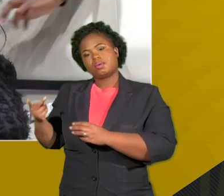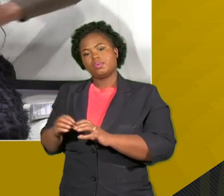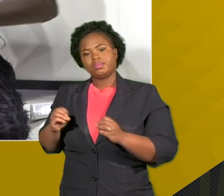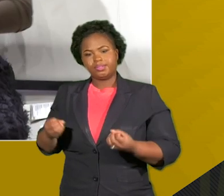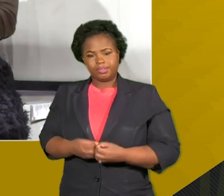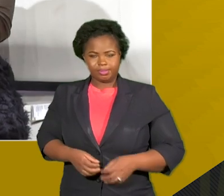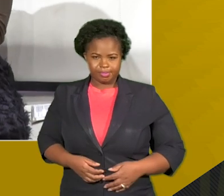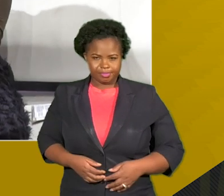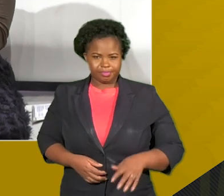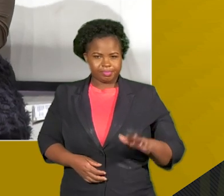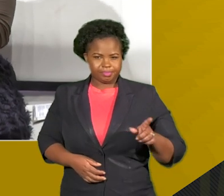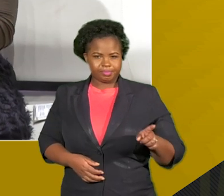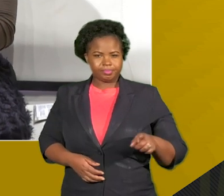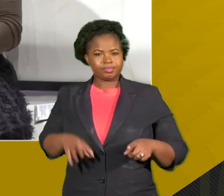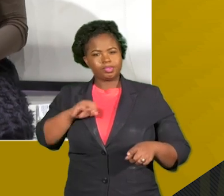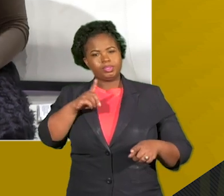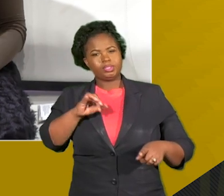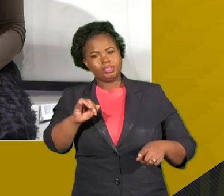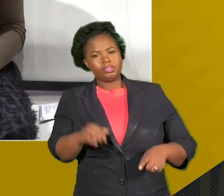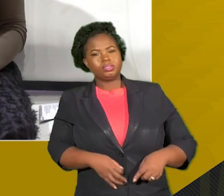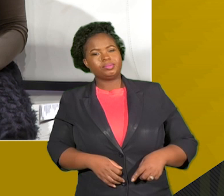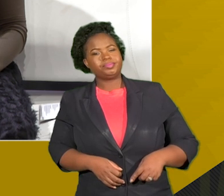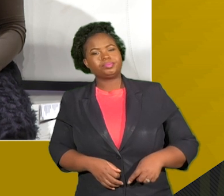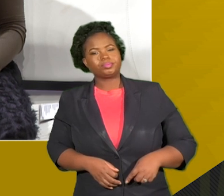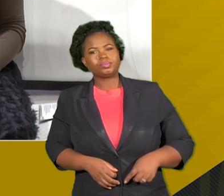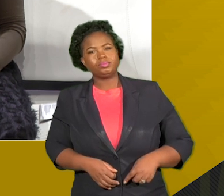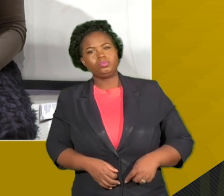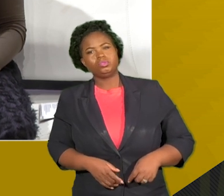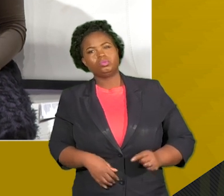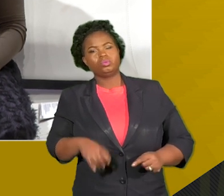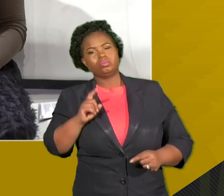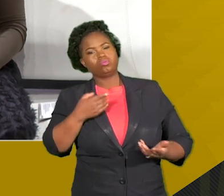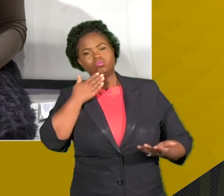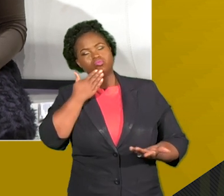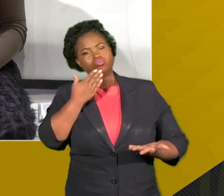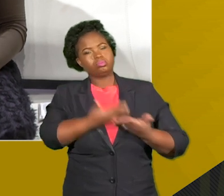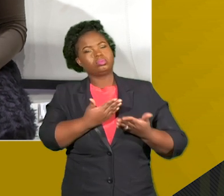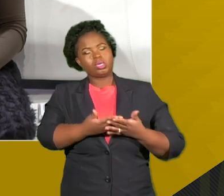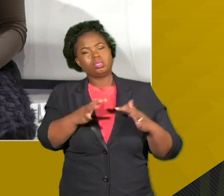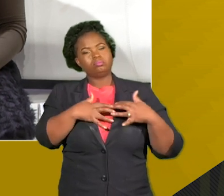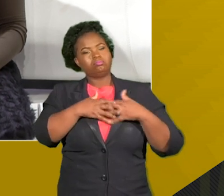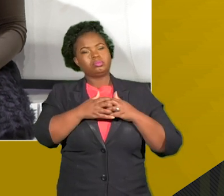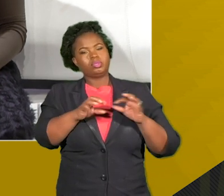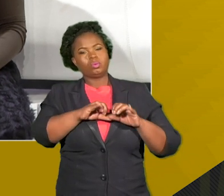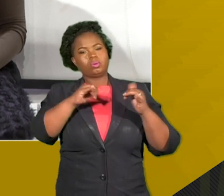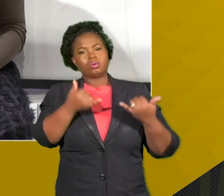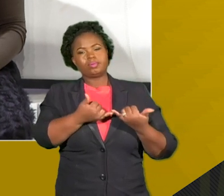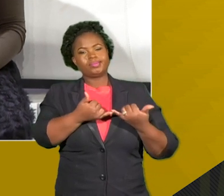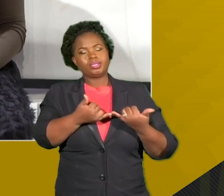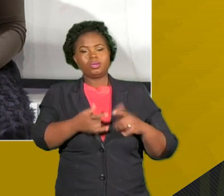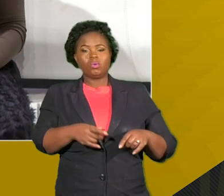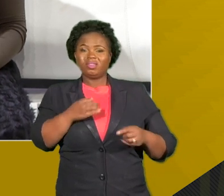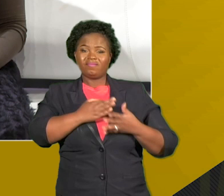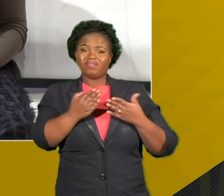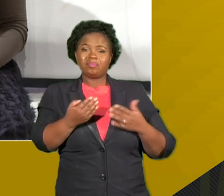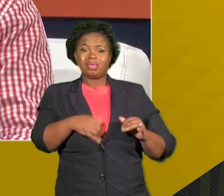That before say we call Njengamanje, I want to find out ukhona umuntu ongamele angempela aza iqale organization ngoba I record lakhe or isimo sakhe emphakathini